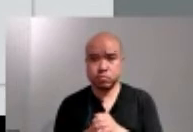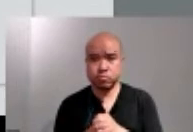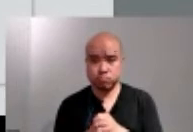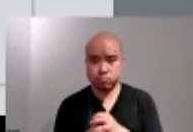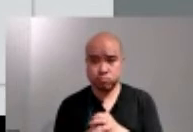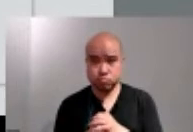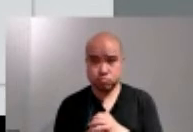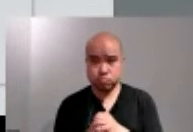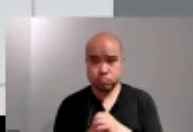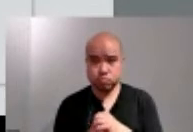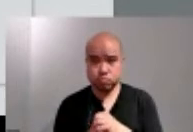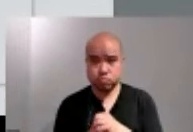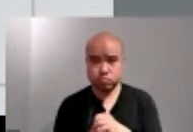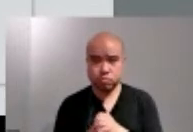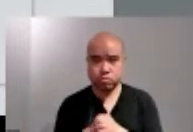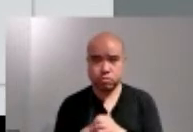startups since